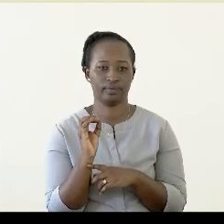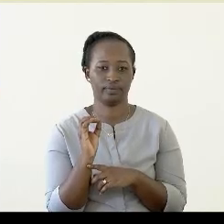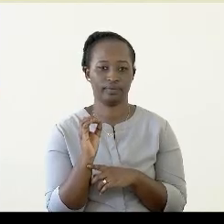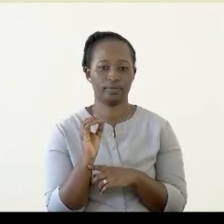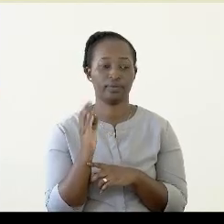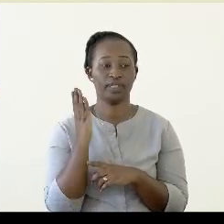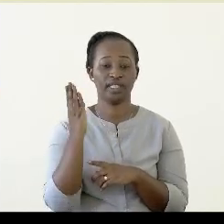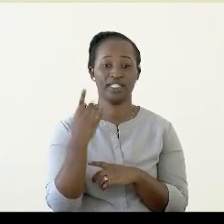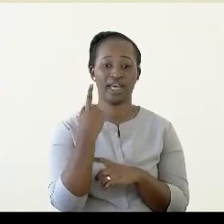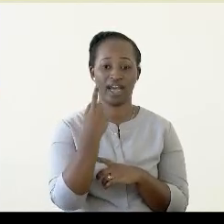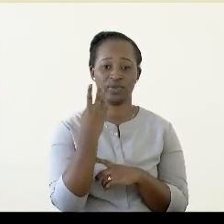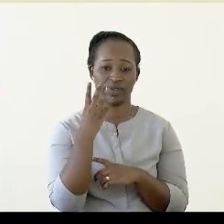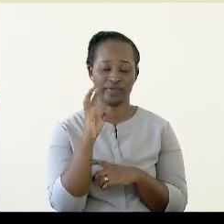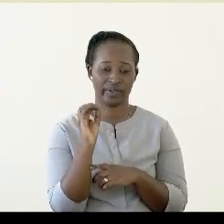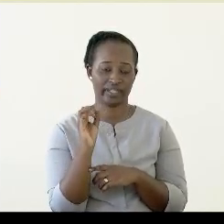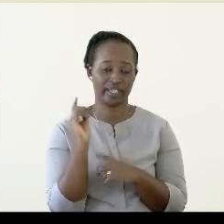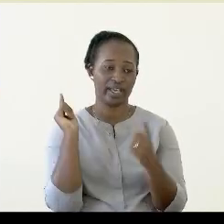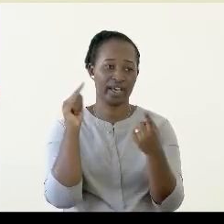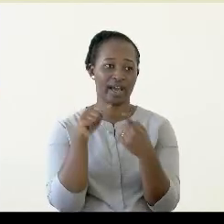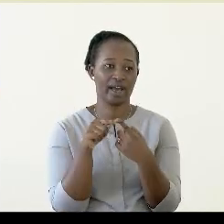So it is 140 at